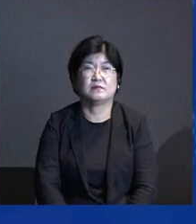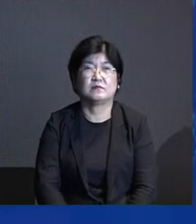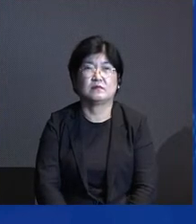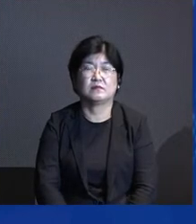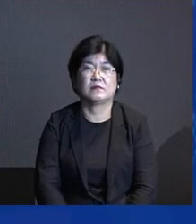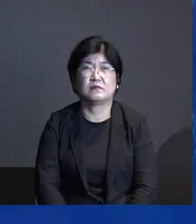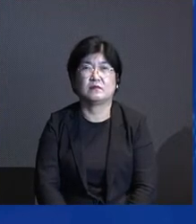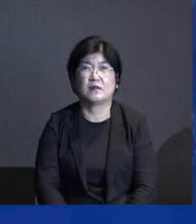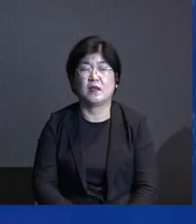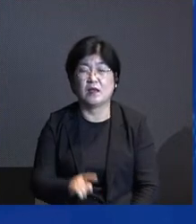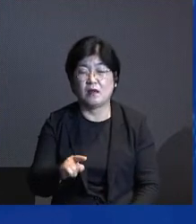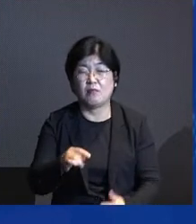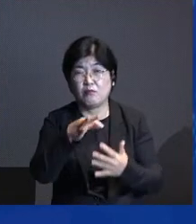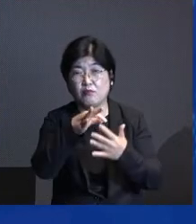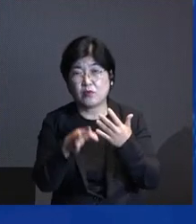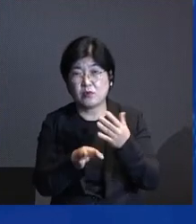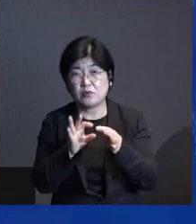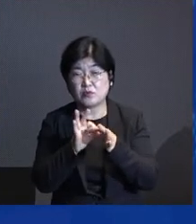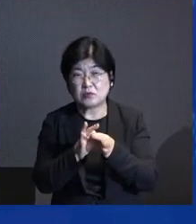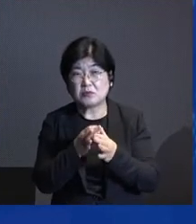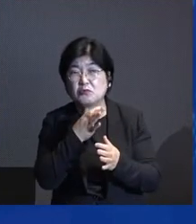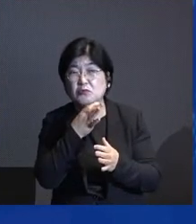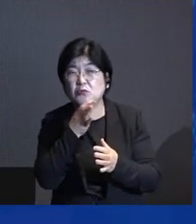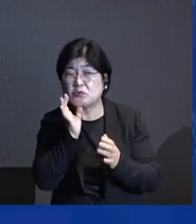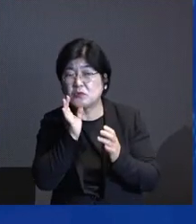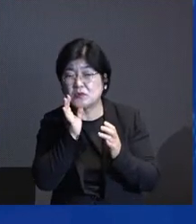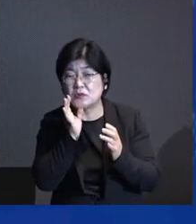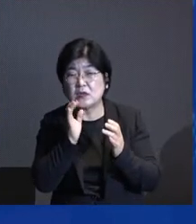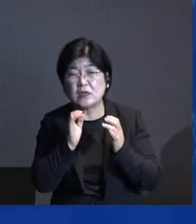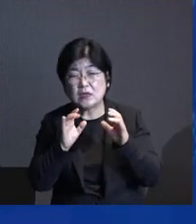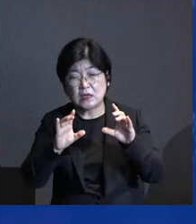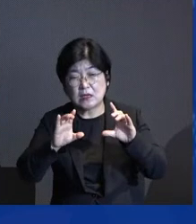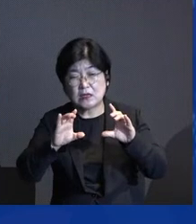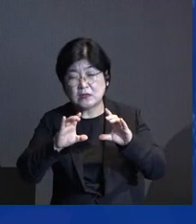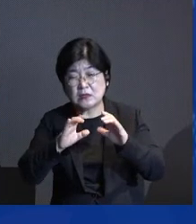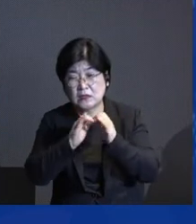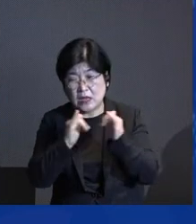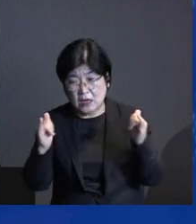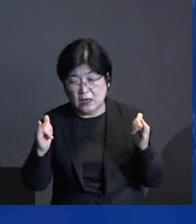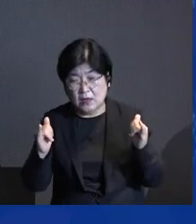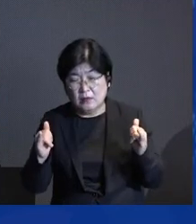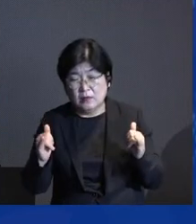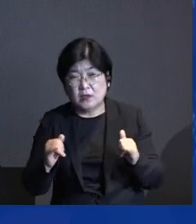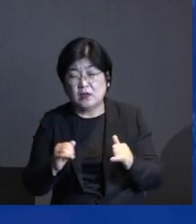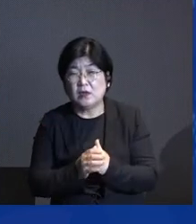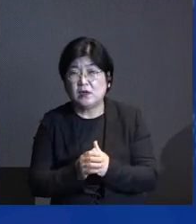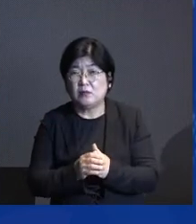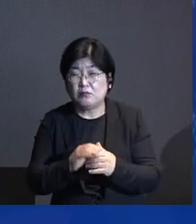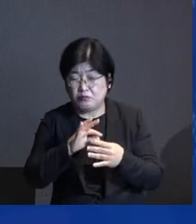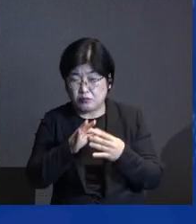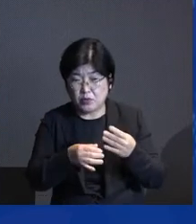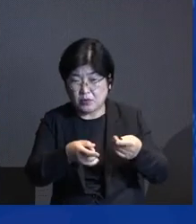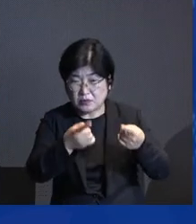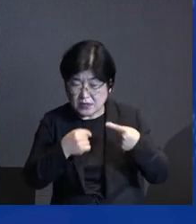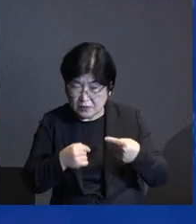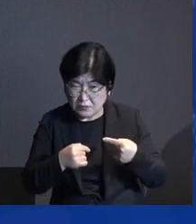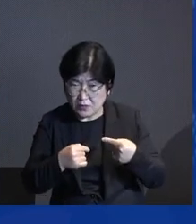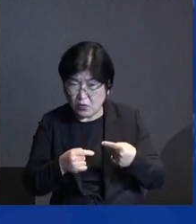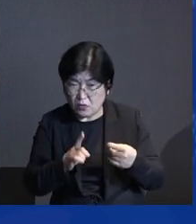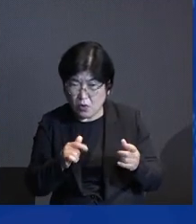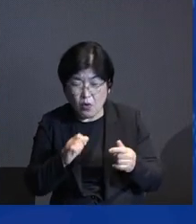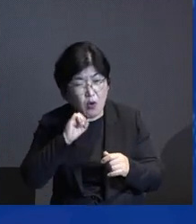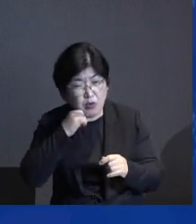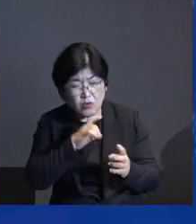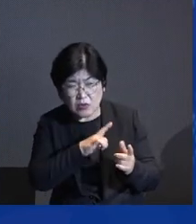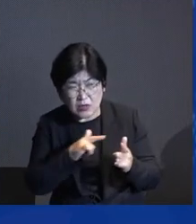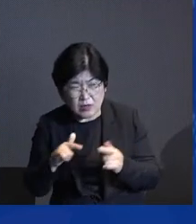Thus, it is suggested that if we wish to increase or expand the services, what to